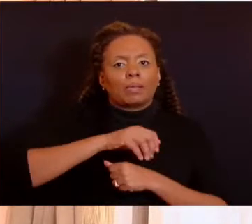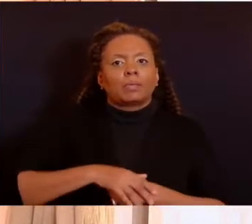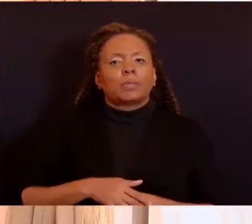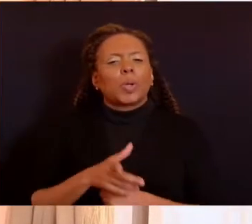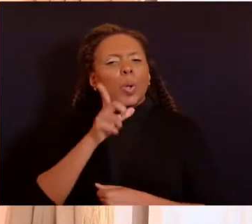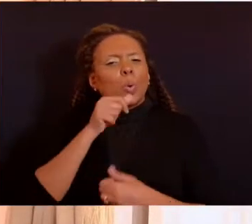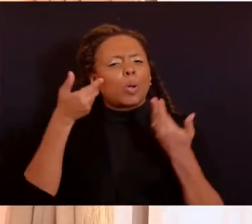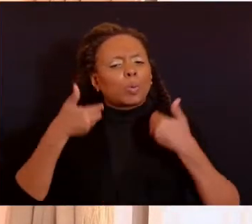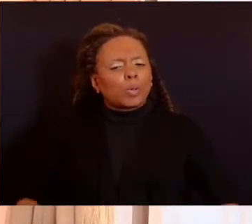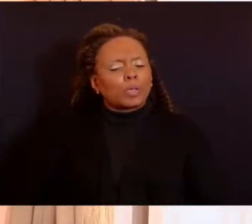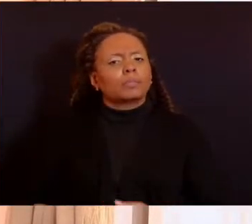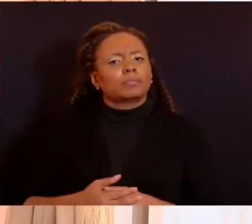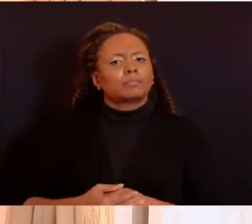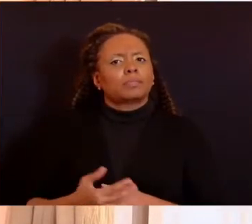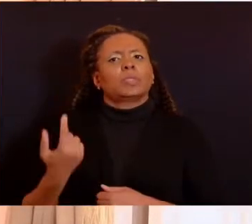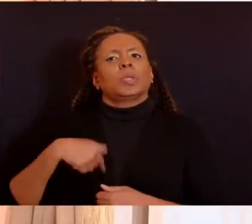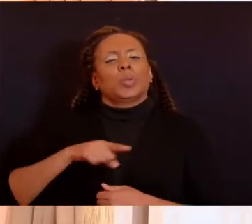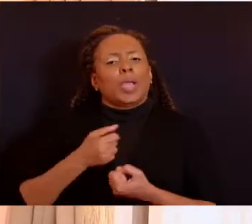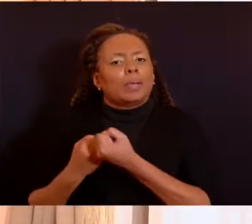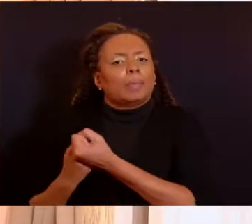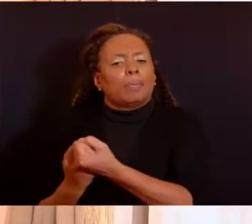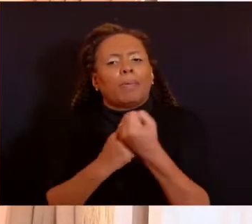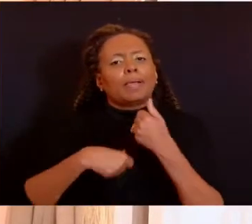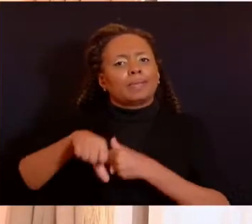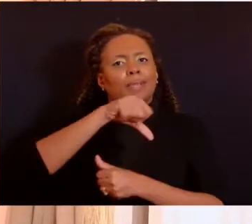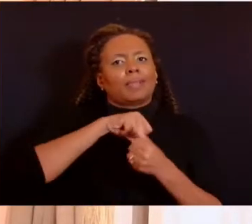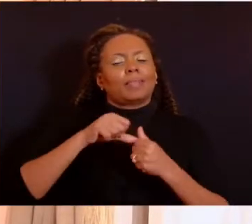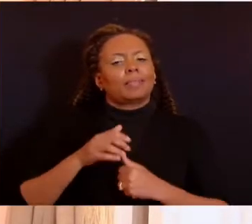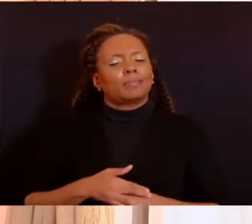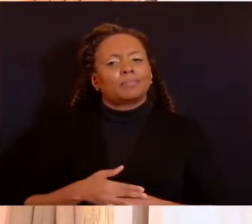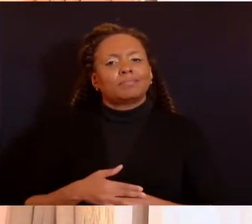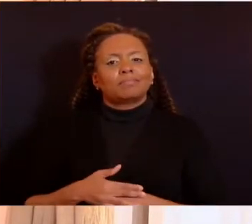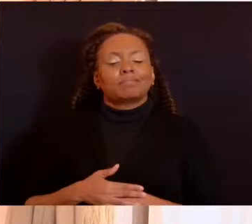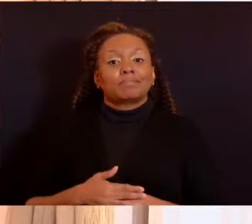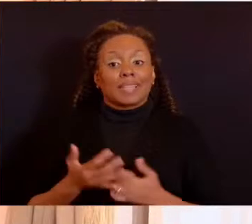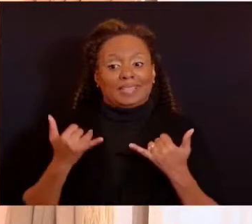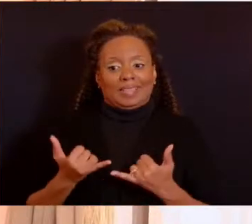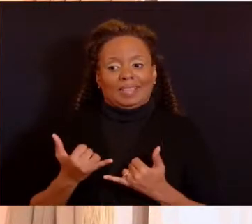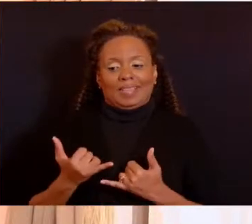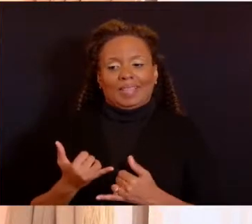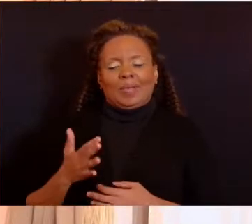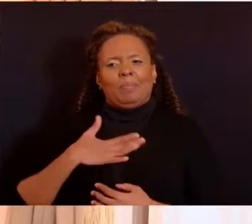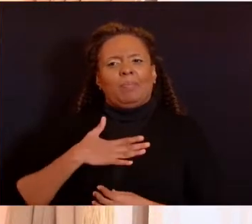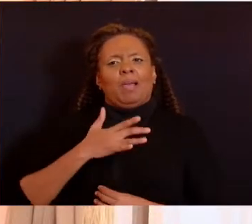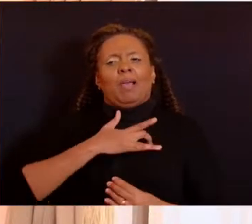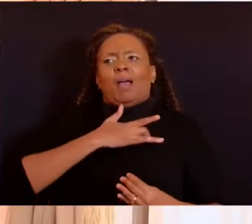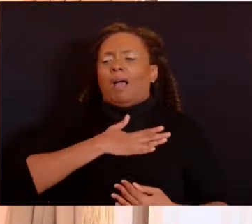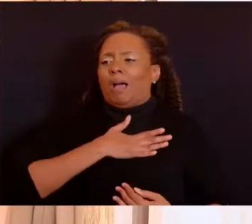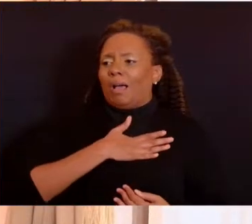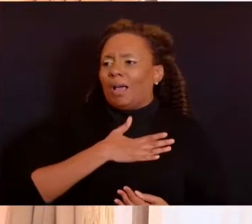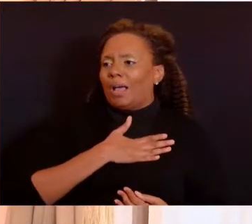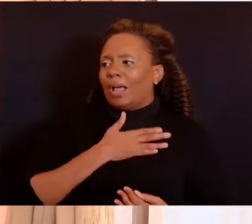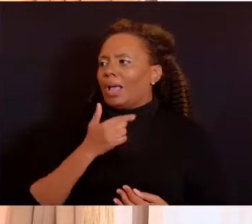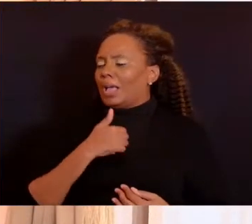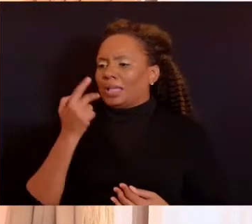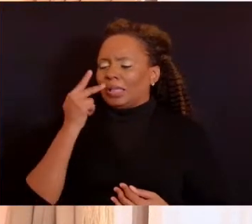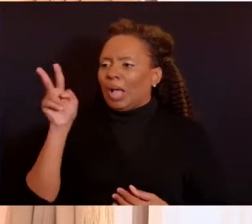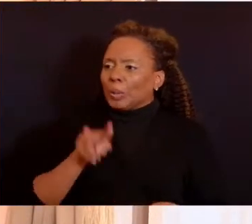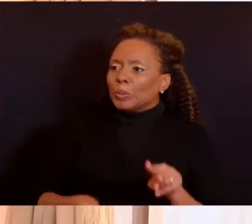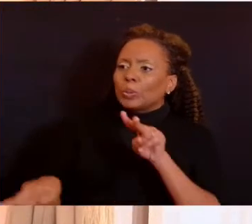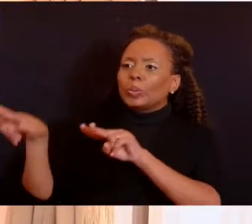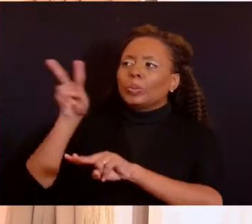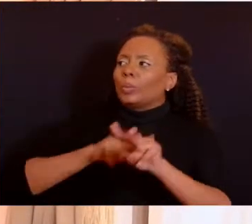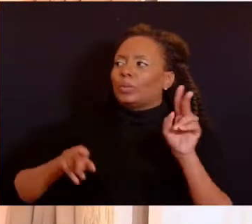I want to say that what brought joy to my heart more than anything else, today I saw destruction of